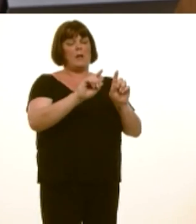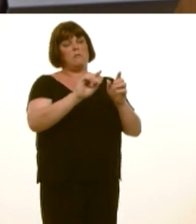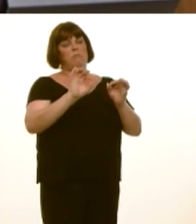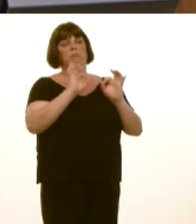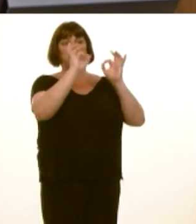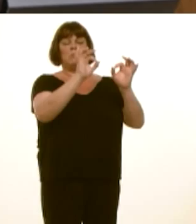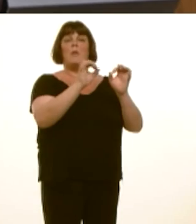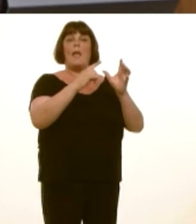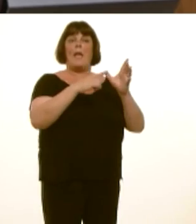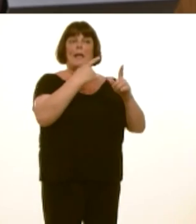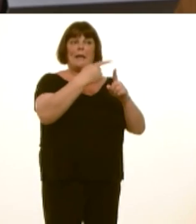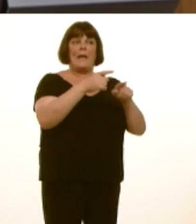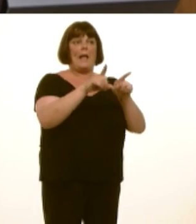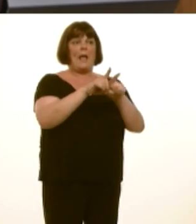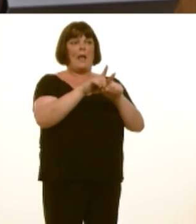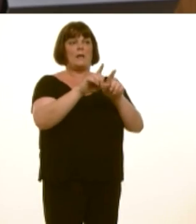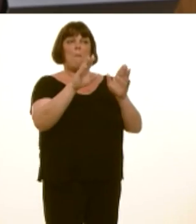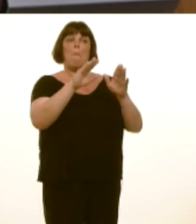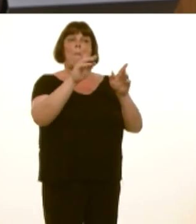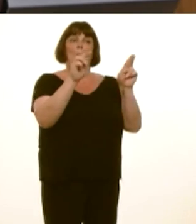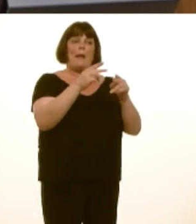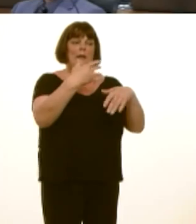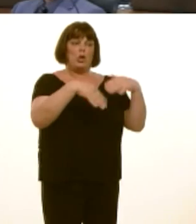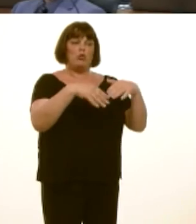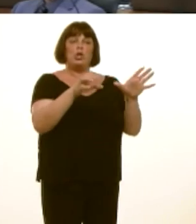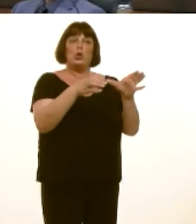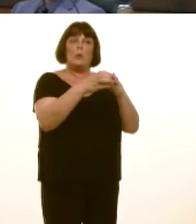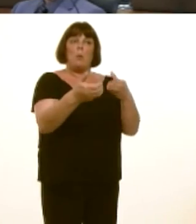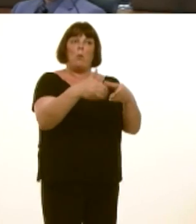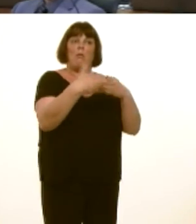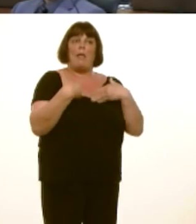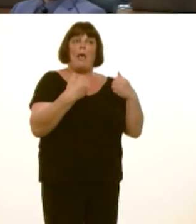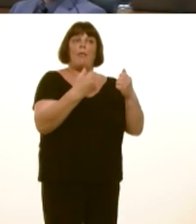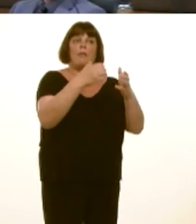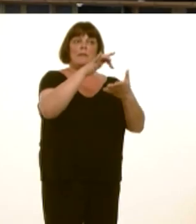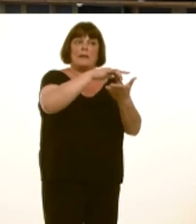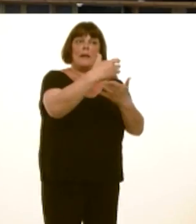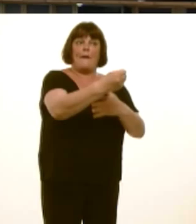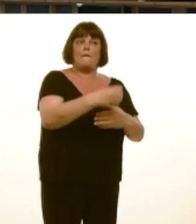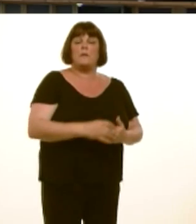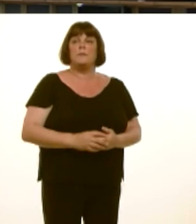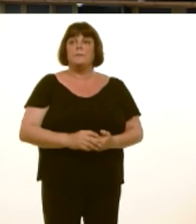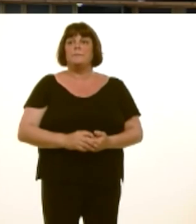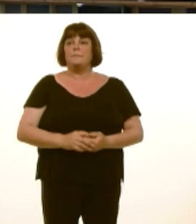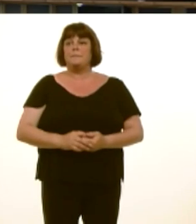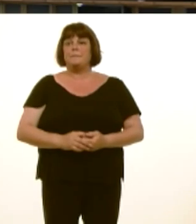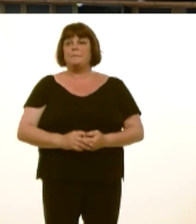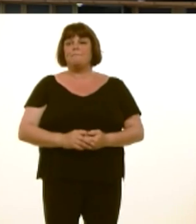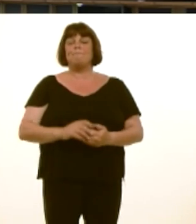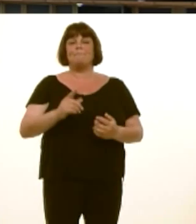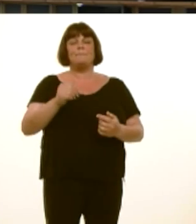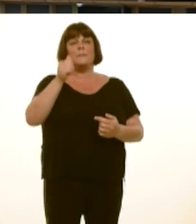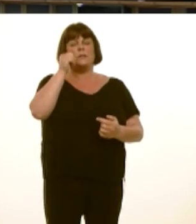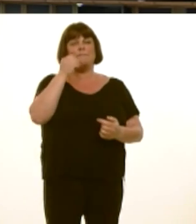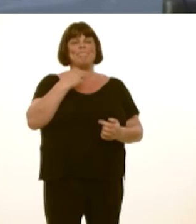a minor injuries unit and other services for the local community. Angela Burns. Thank you, Presiding Officer. Unfortunately, none